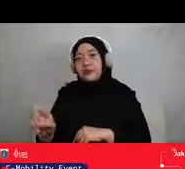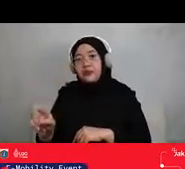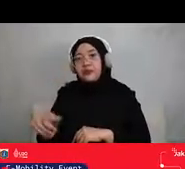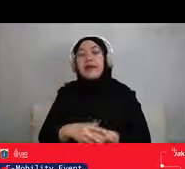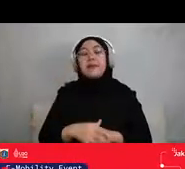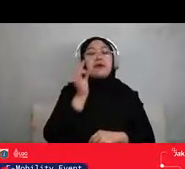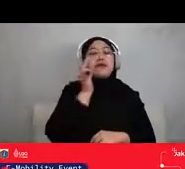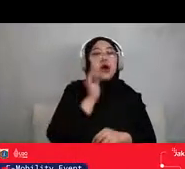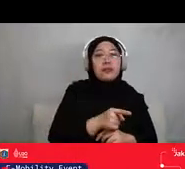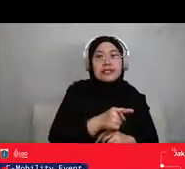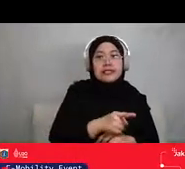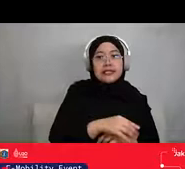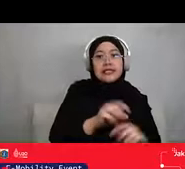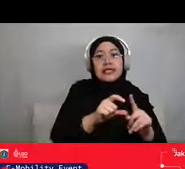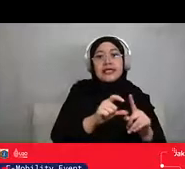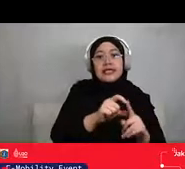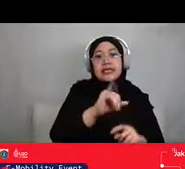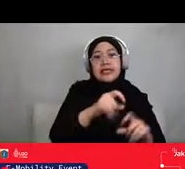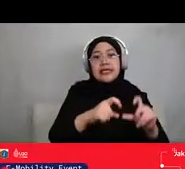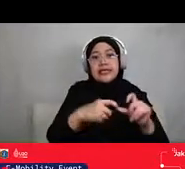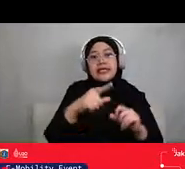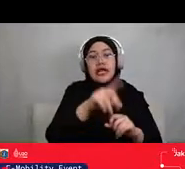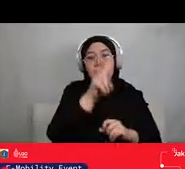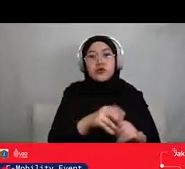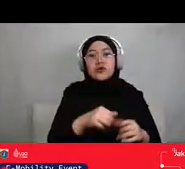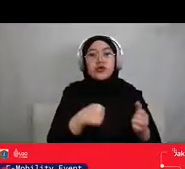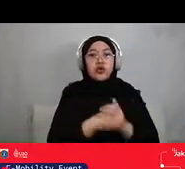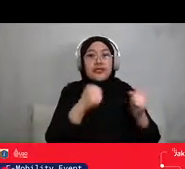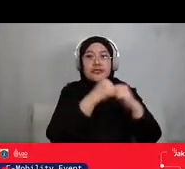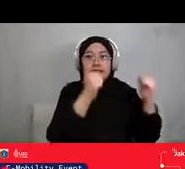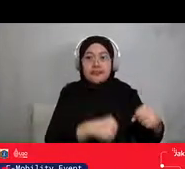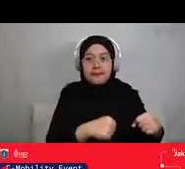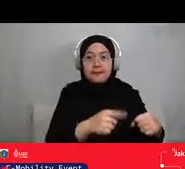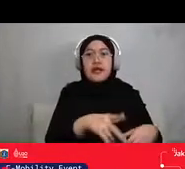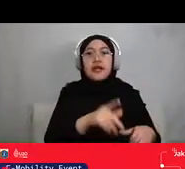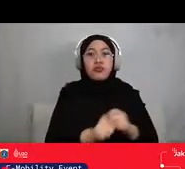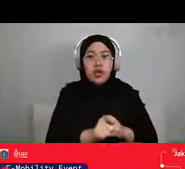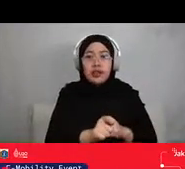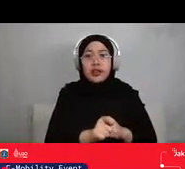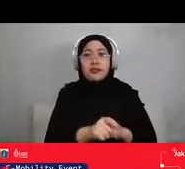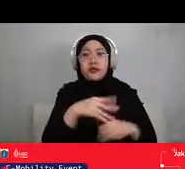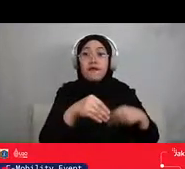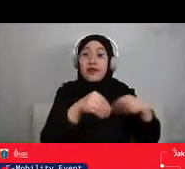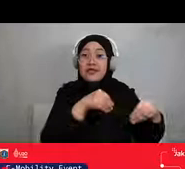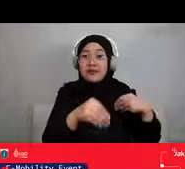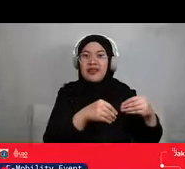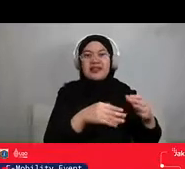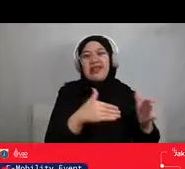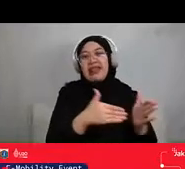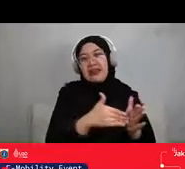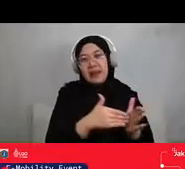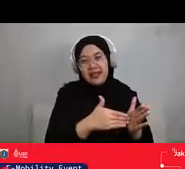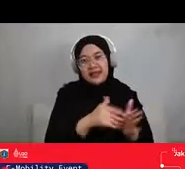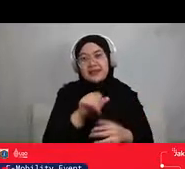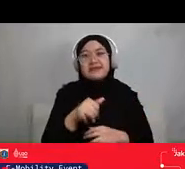been designed, and there is very limited flexibility. And as of now, in the Indonesian context, the import dependence is very low